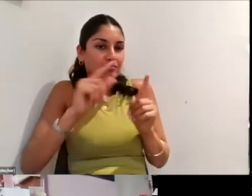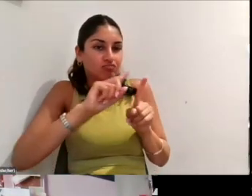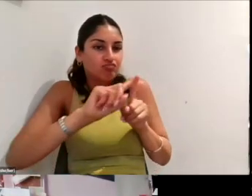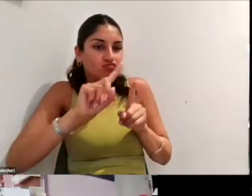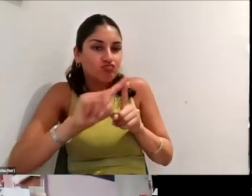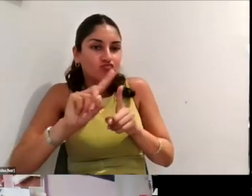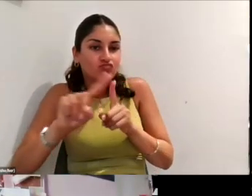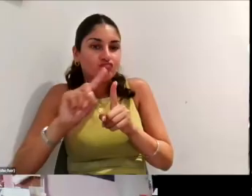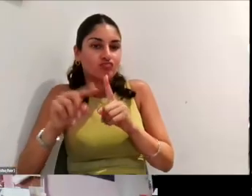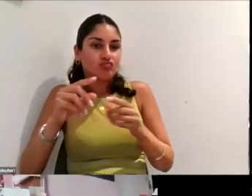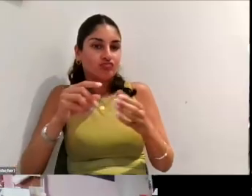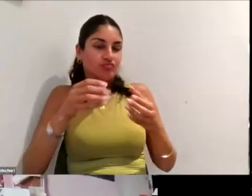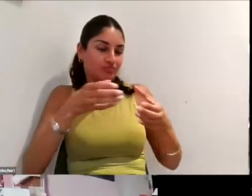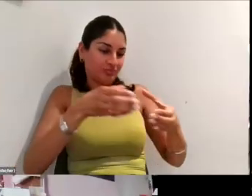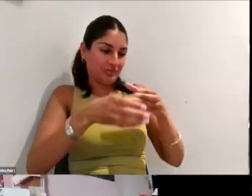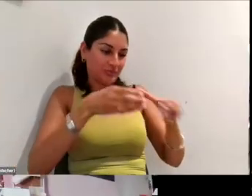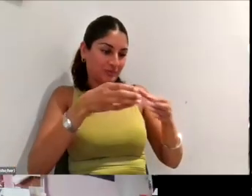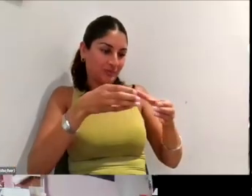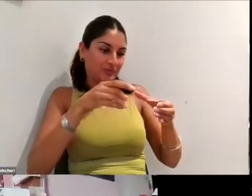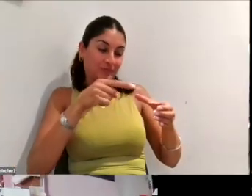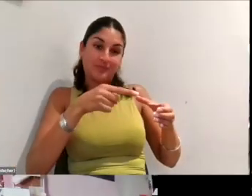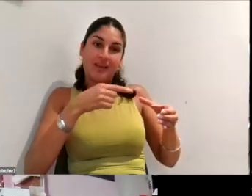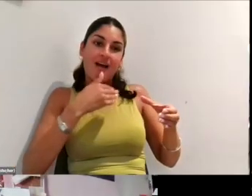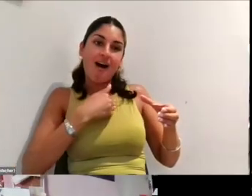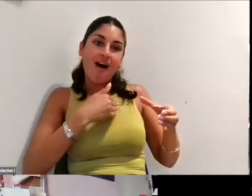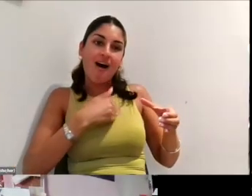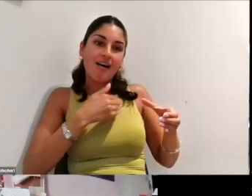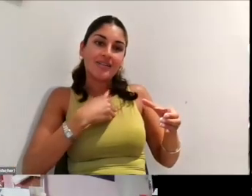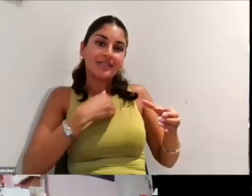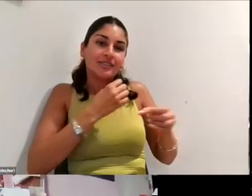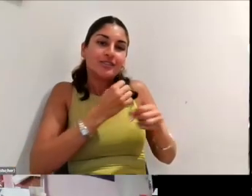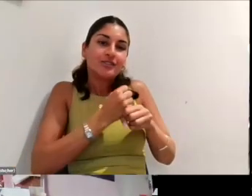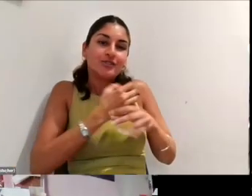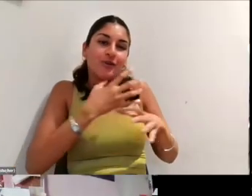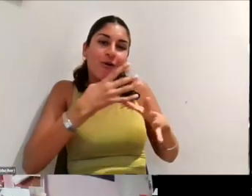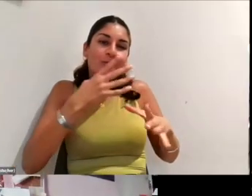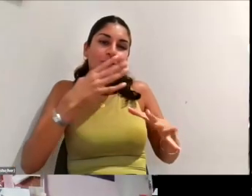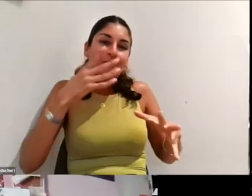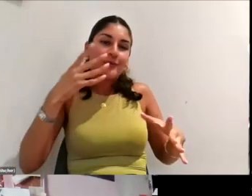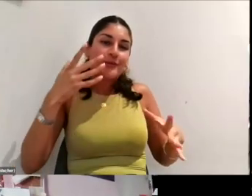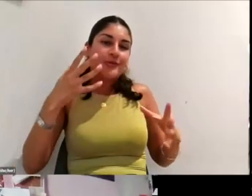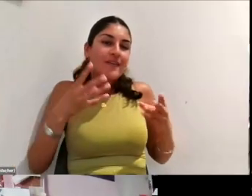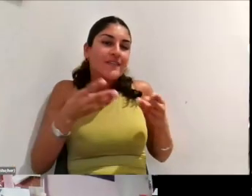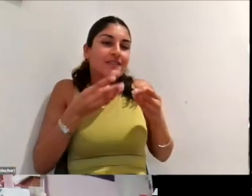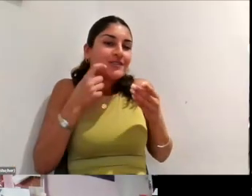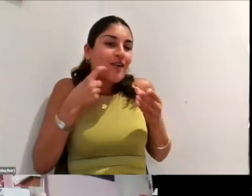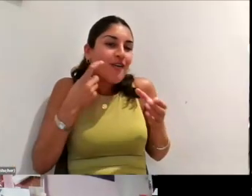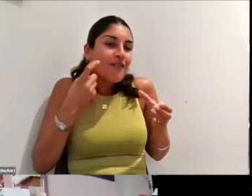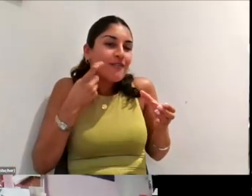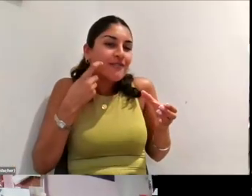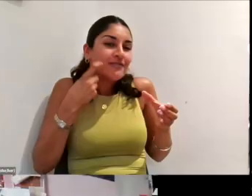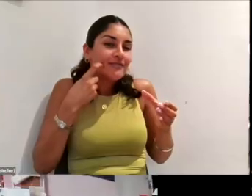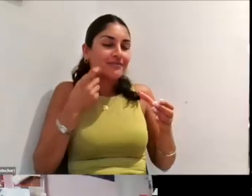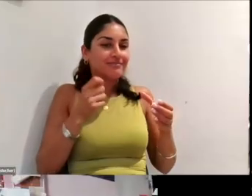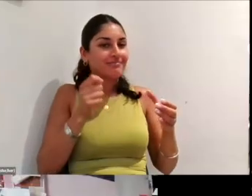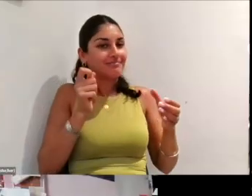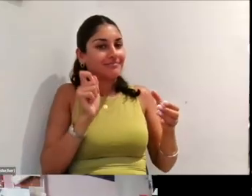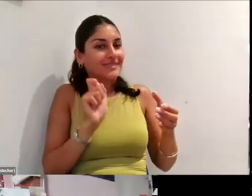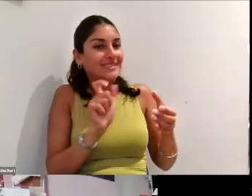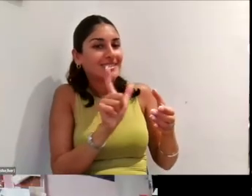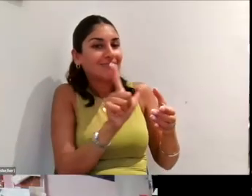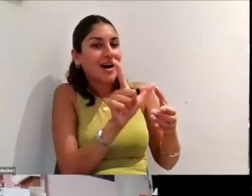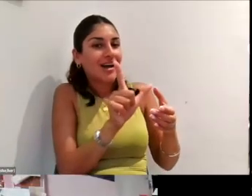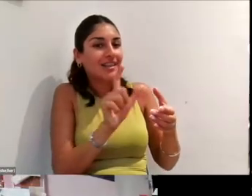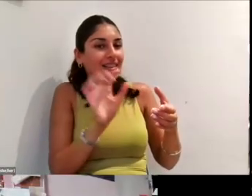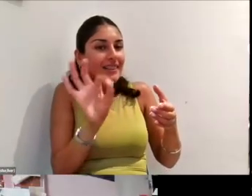Her heart is made of golden fluff. Her smile is stitched shining bright. Now and again